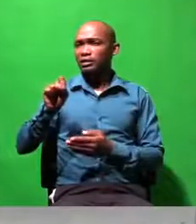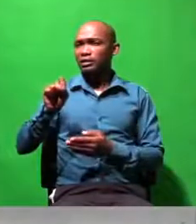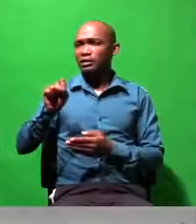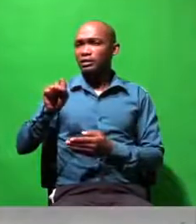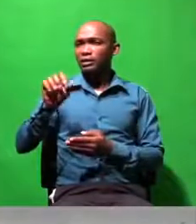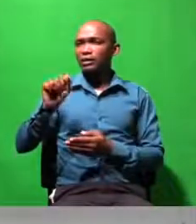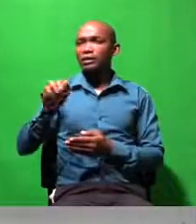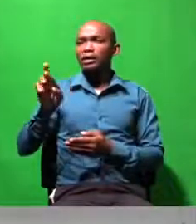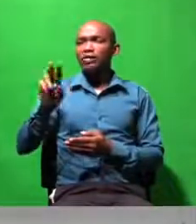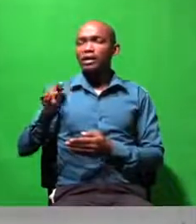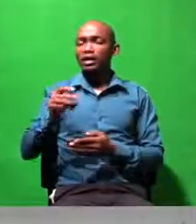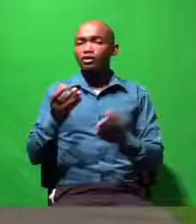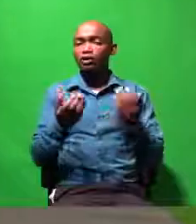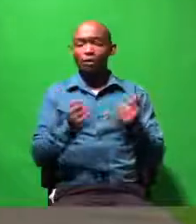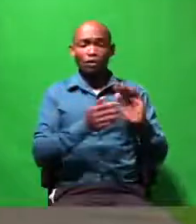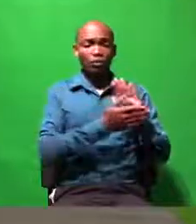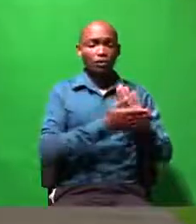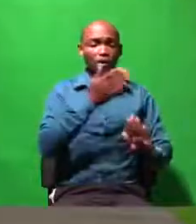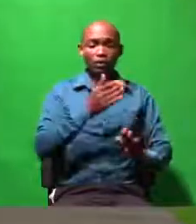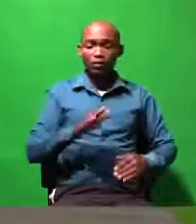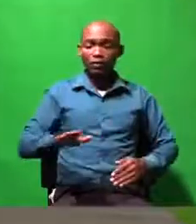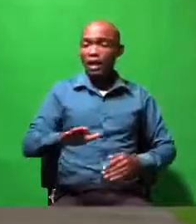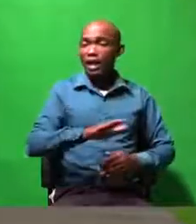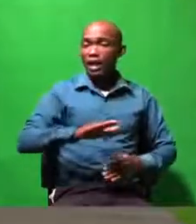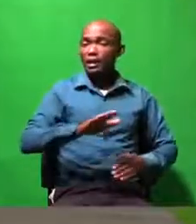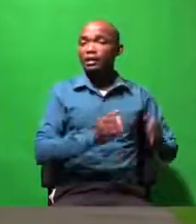Land surveying, this is a techniques